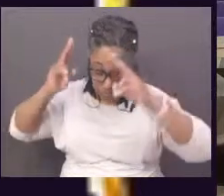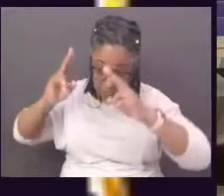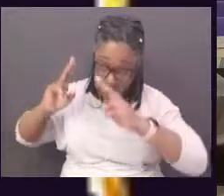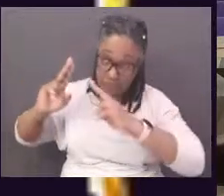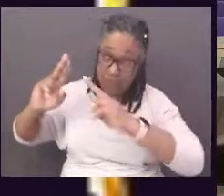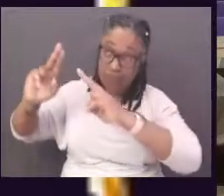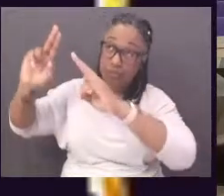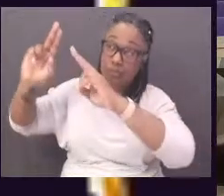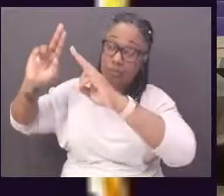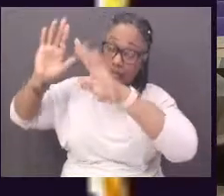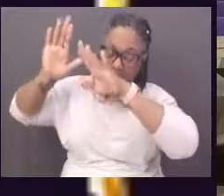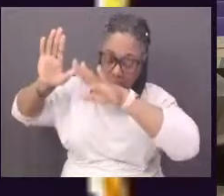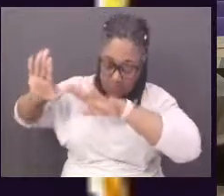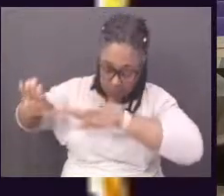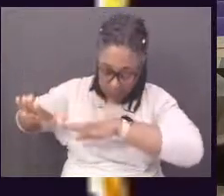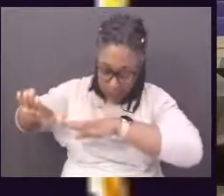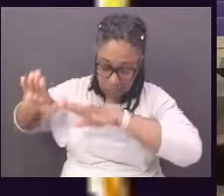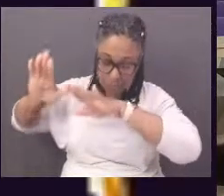unto you.